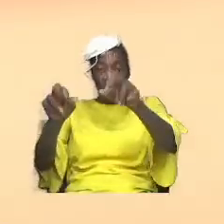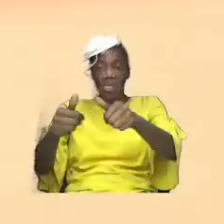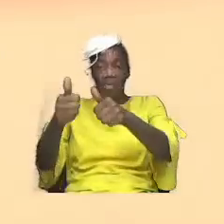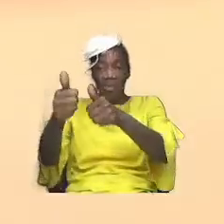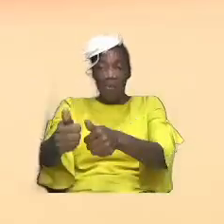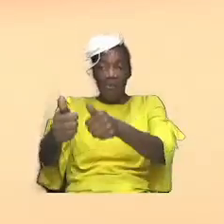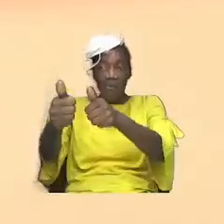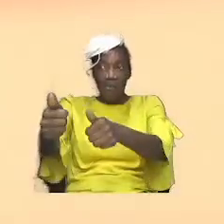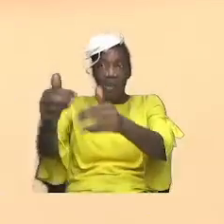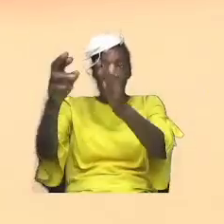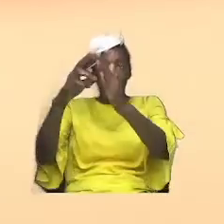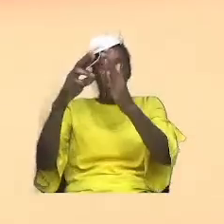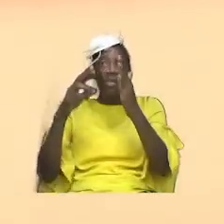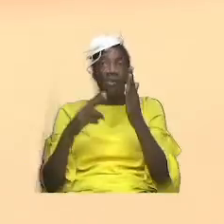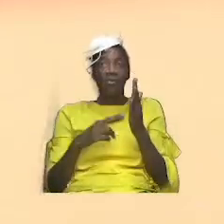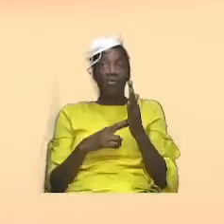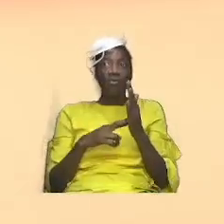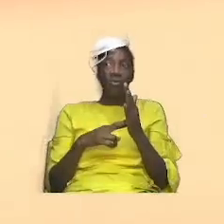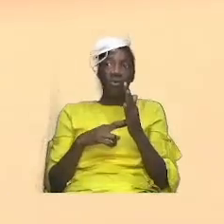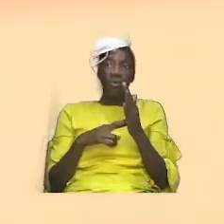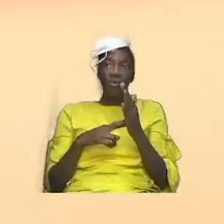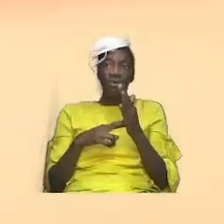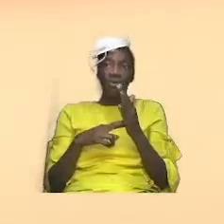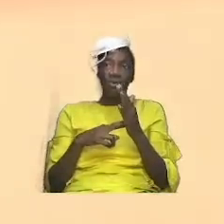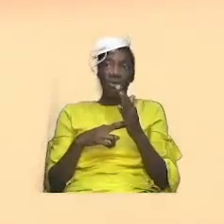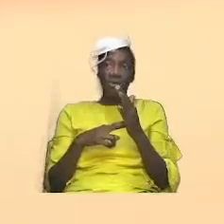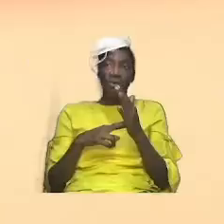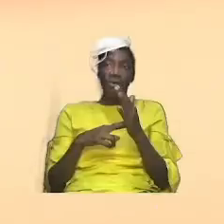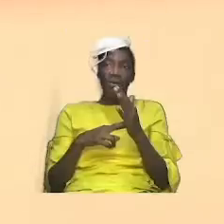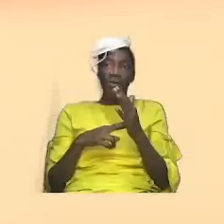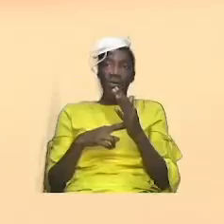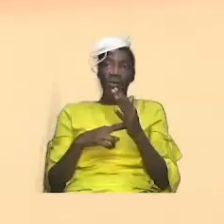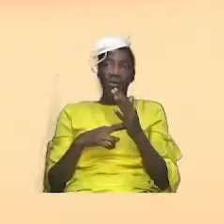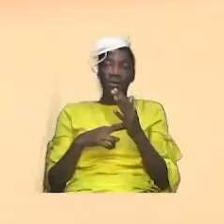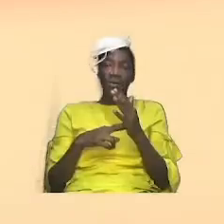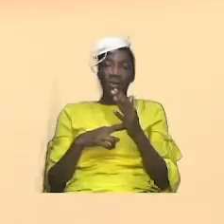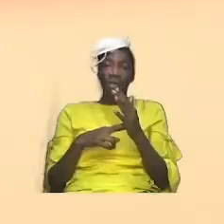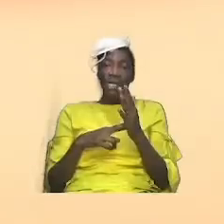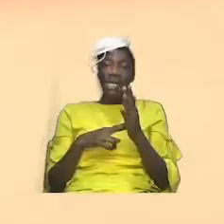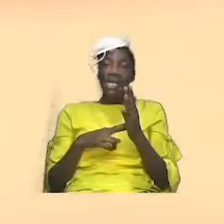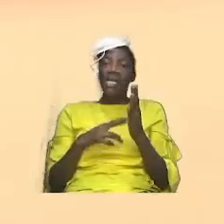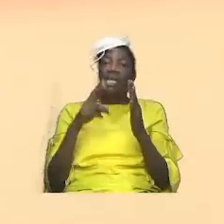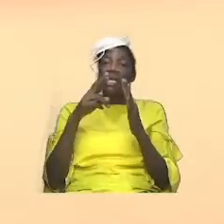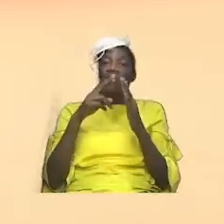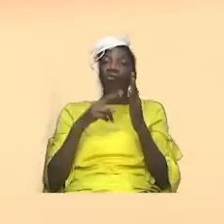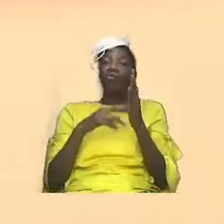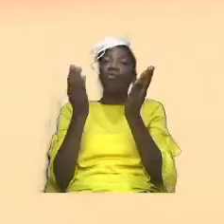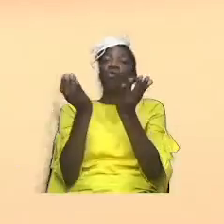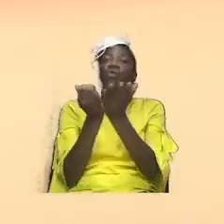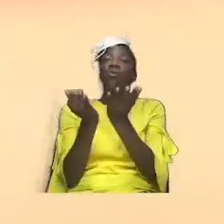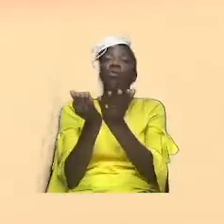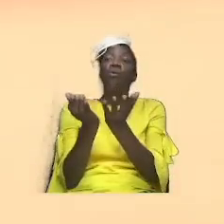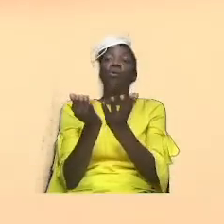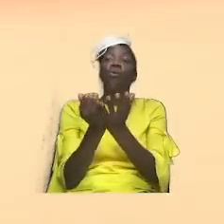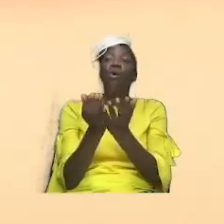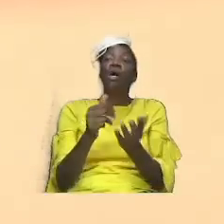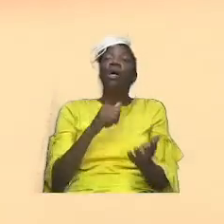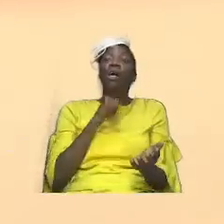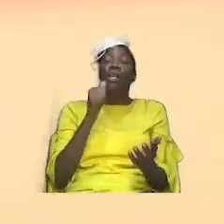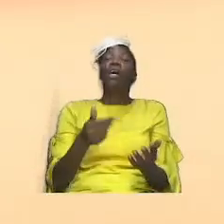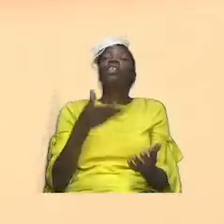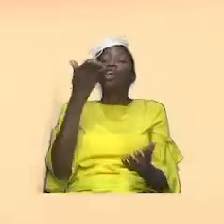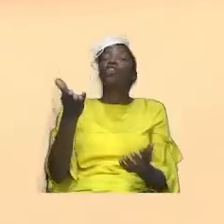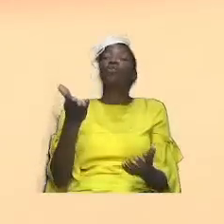the rules. And the rules is in the rule book. And it is not a thou shall